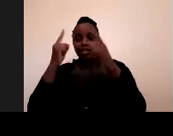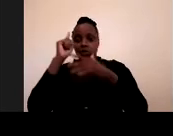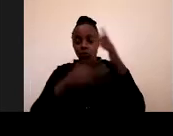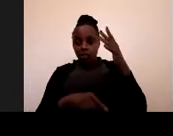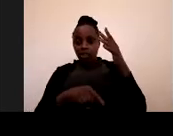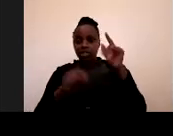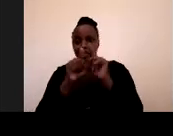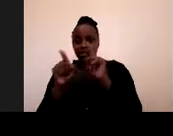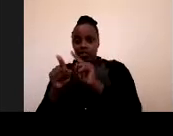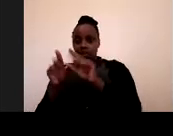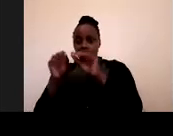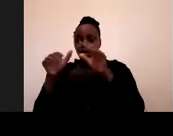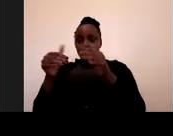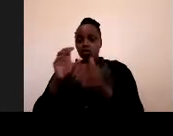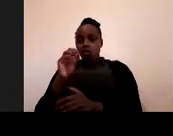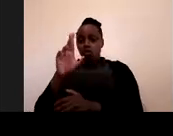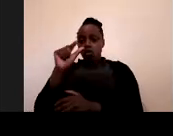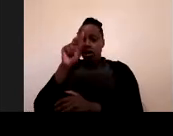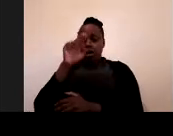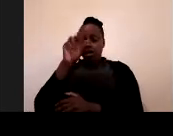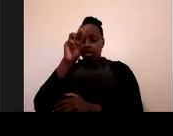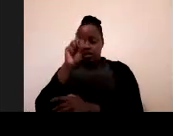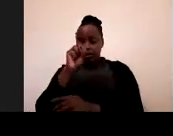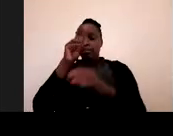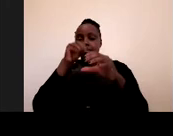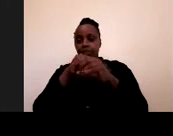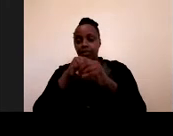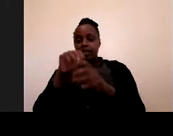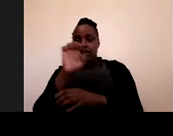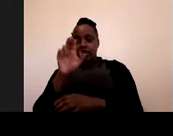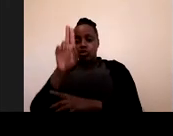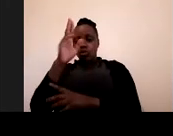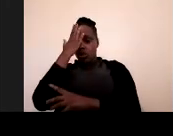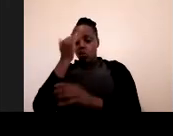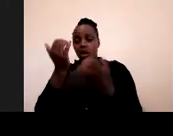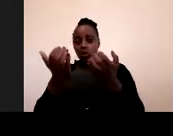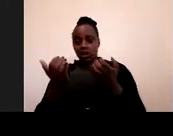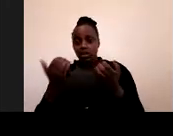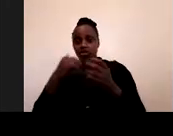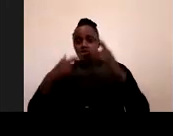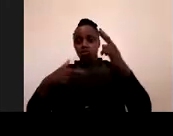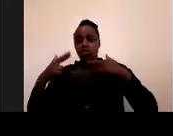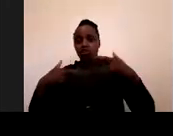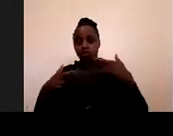evolution of organics in the EU, and why did the EU need to review this